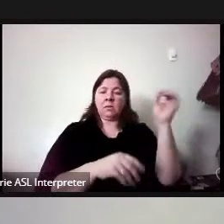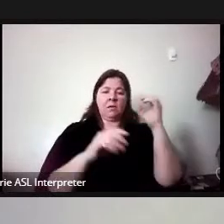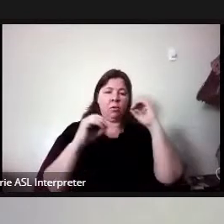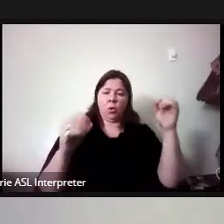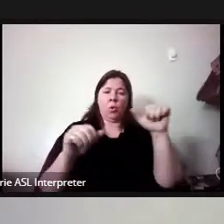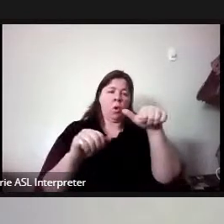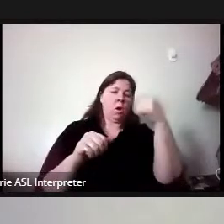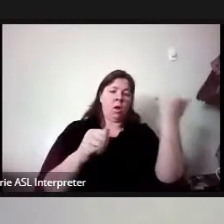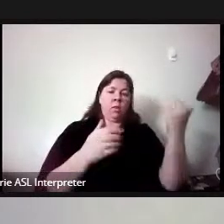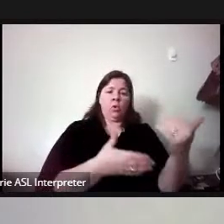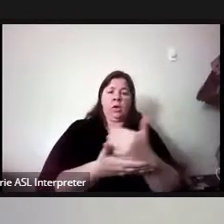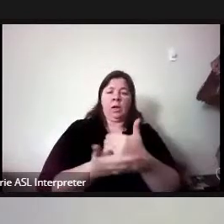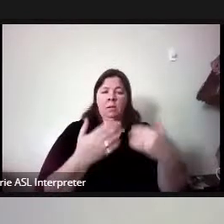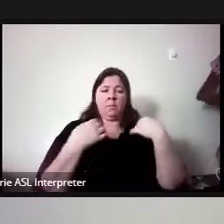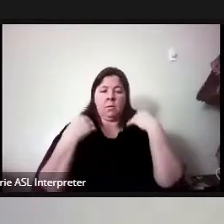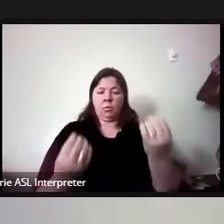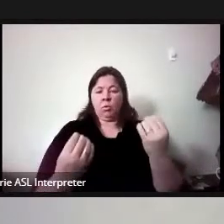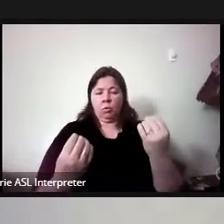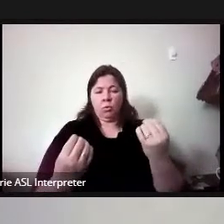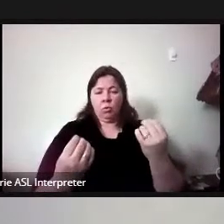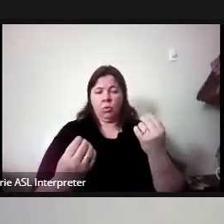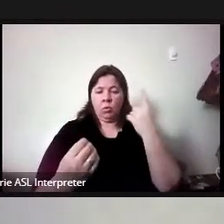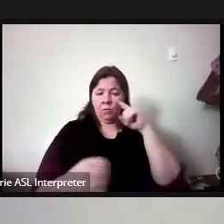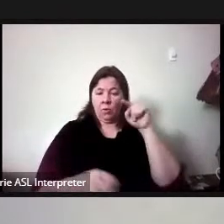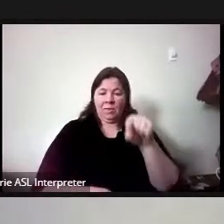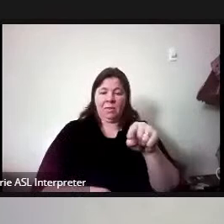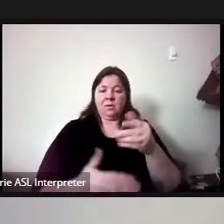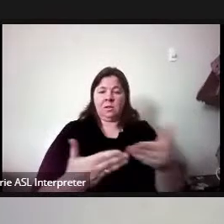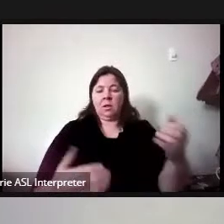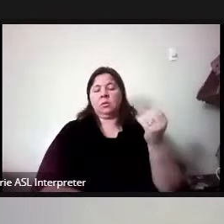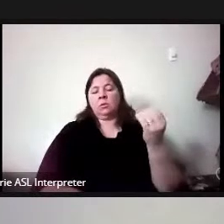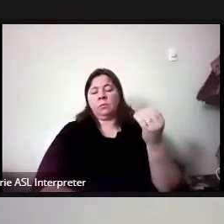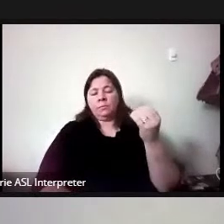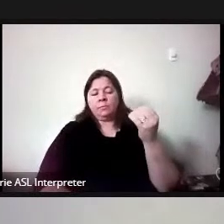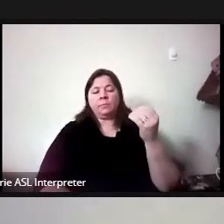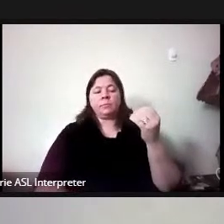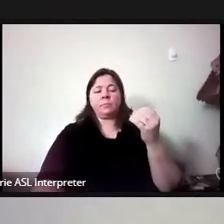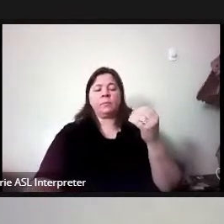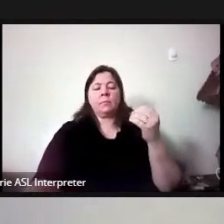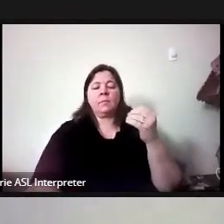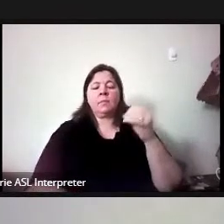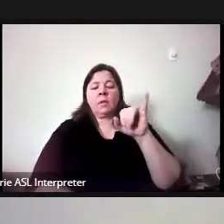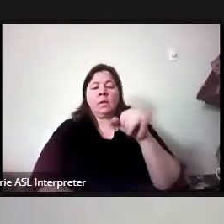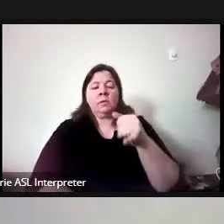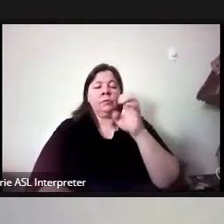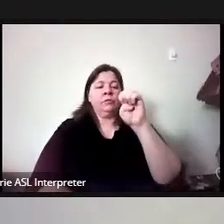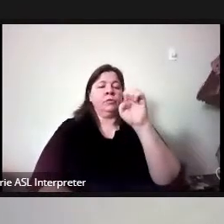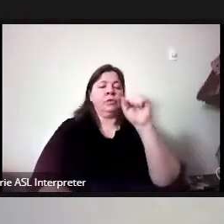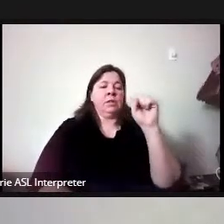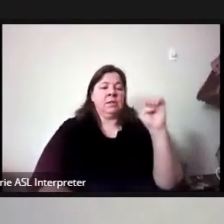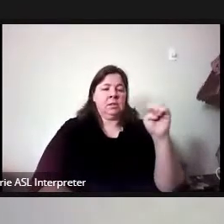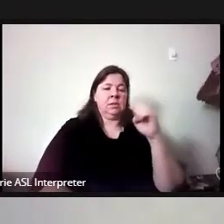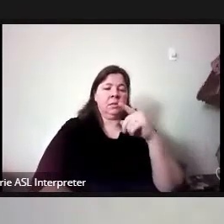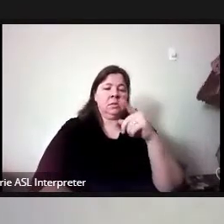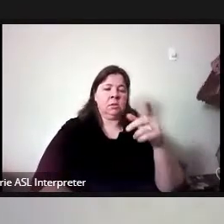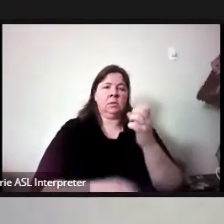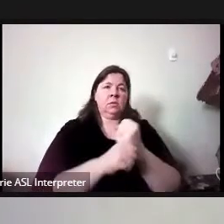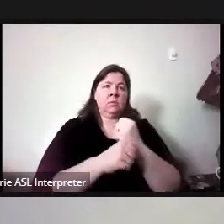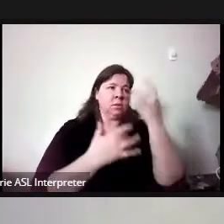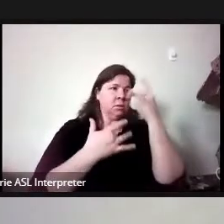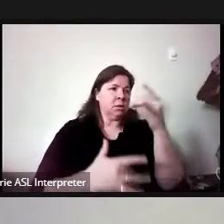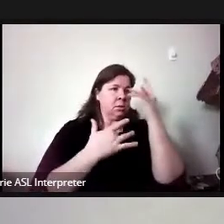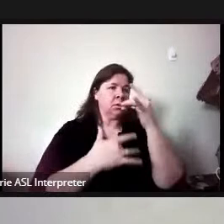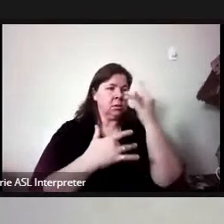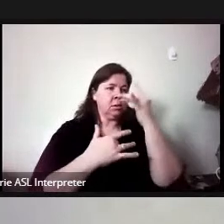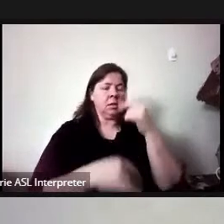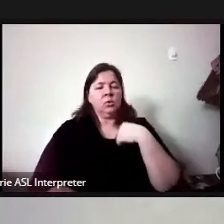other income for this thing, and Jesse was getting sick and